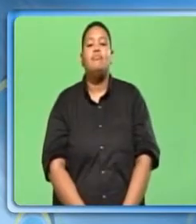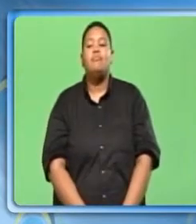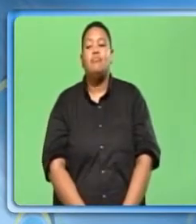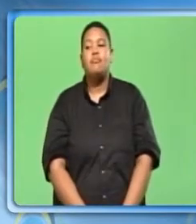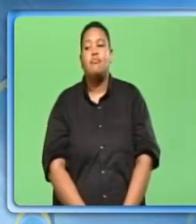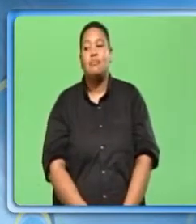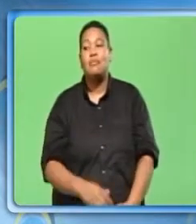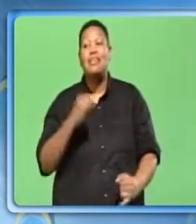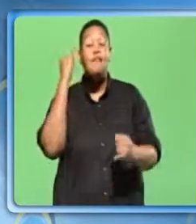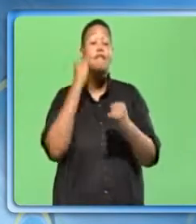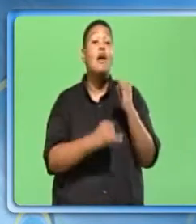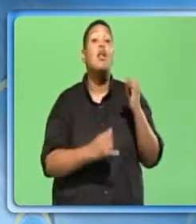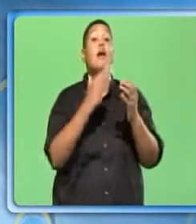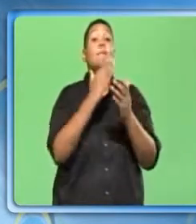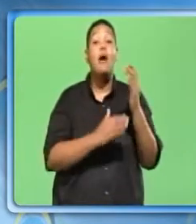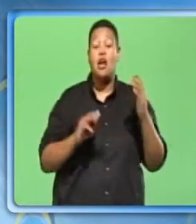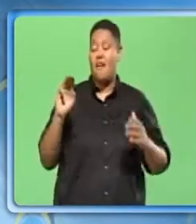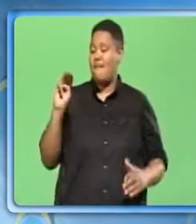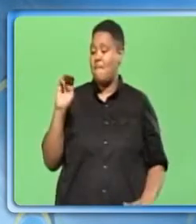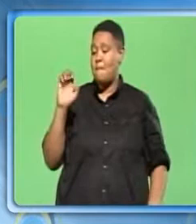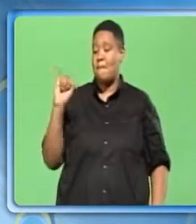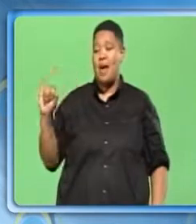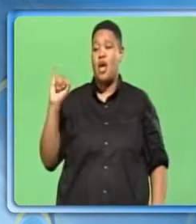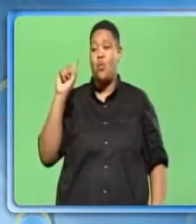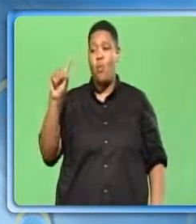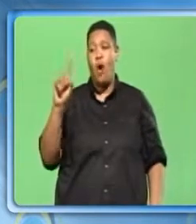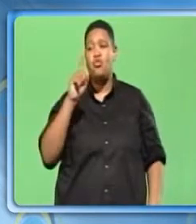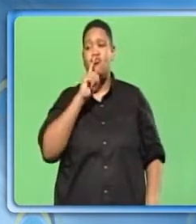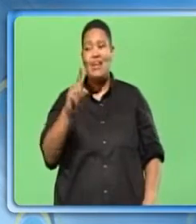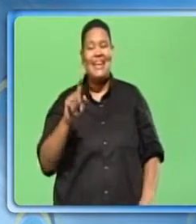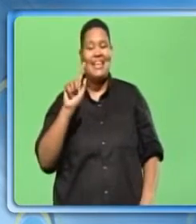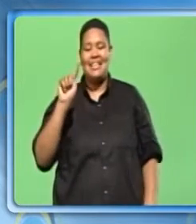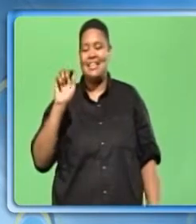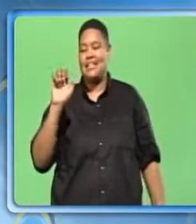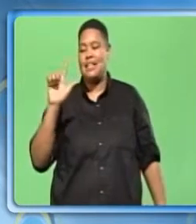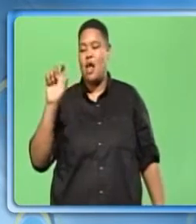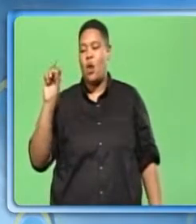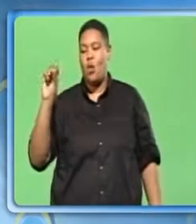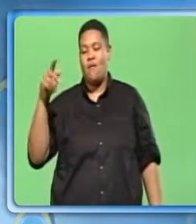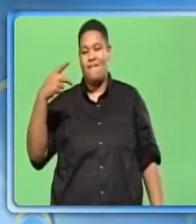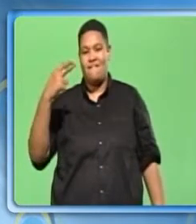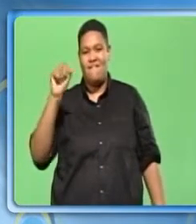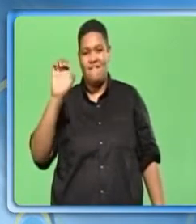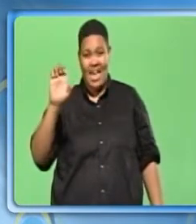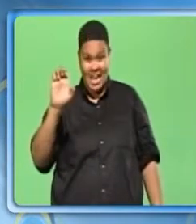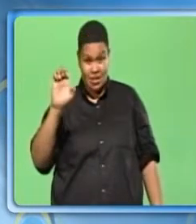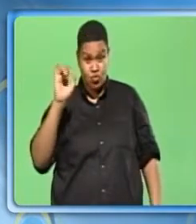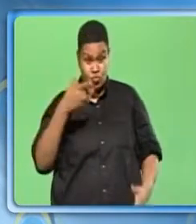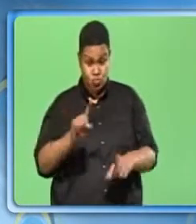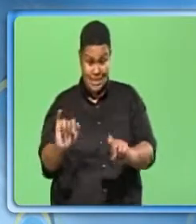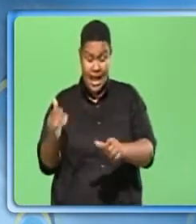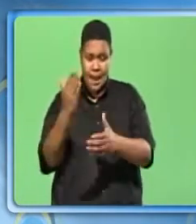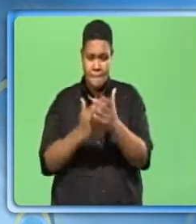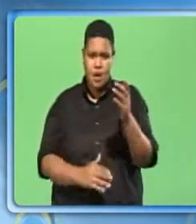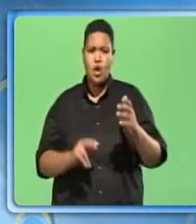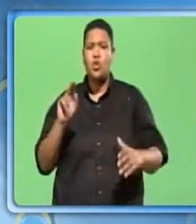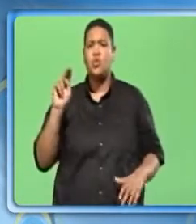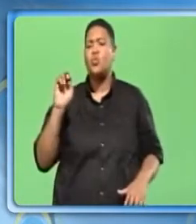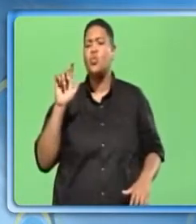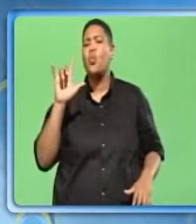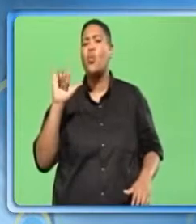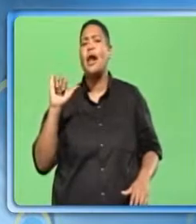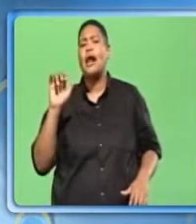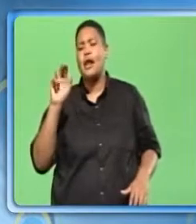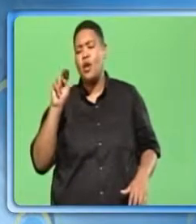The final stage of meiosis 1 is telophase. During telophase 1, nuclear envelopes and nucleoli